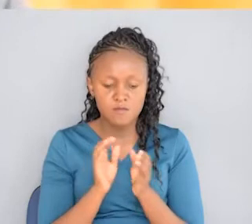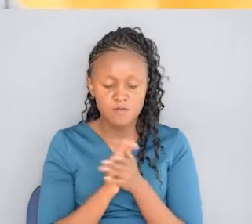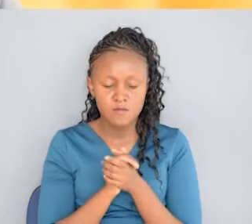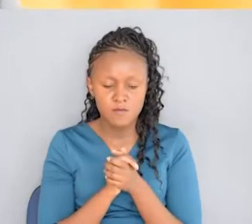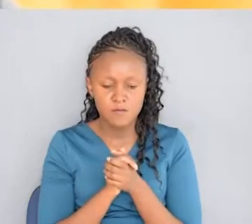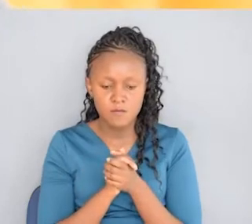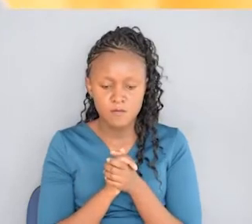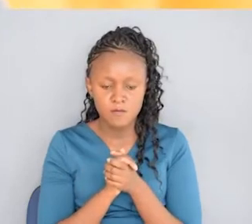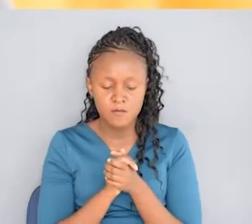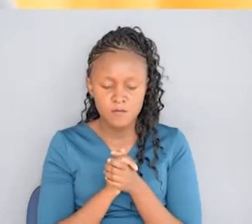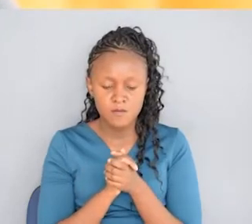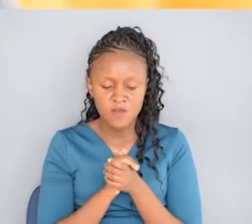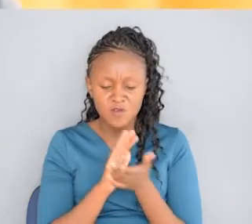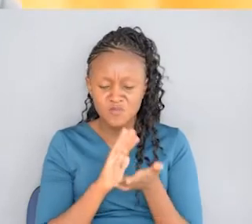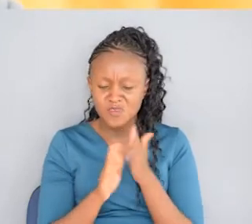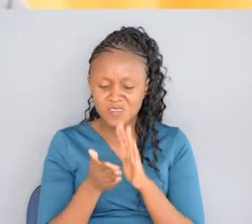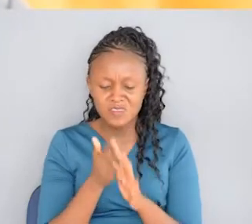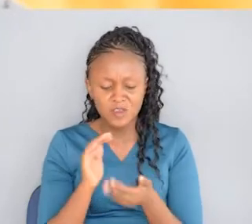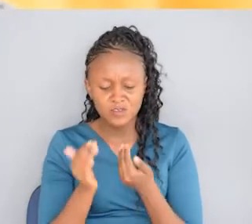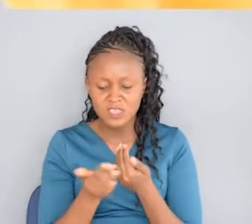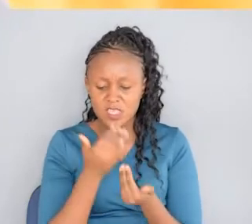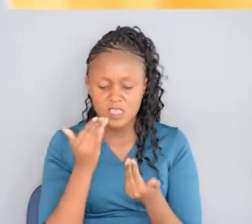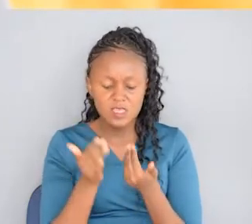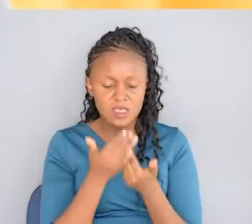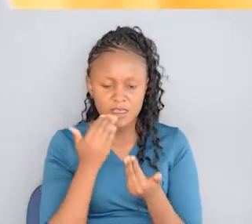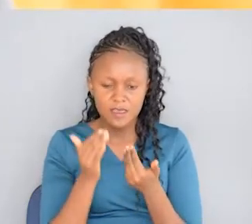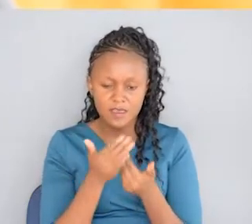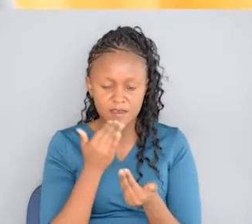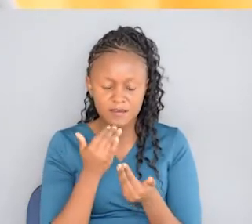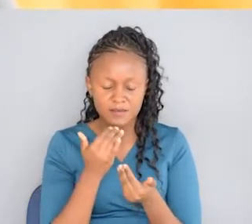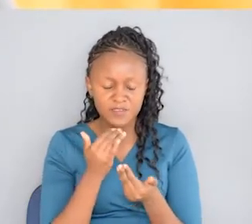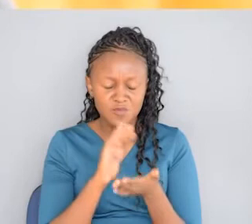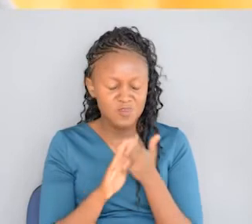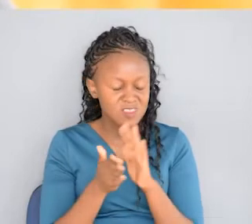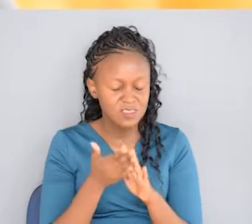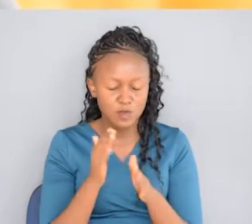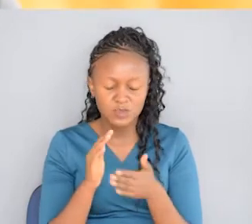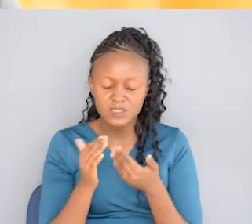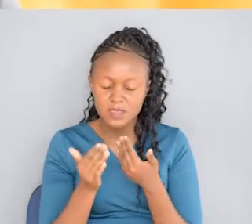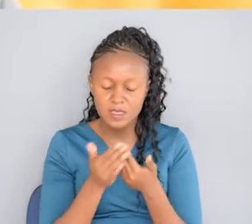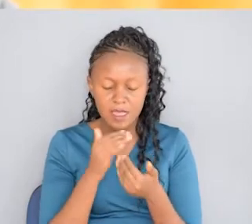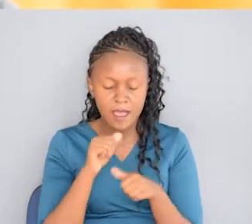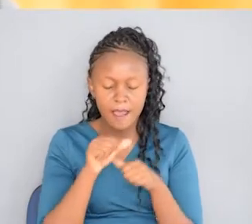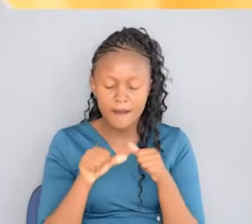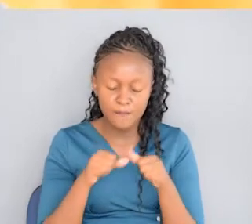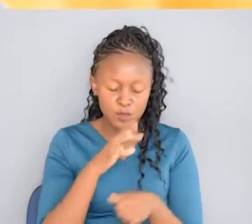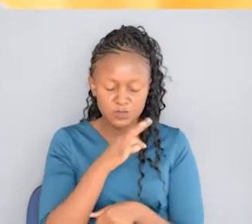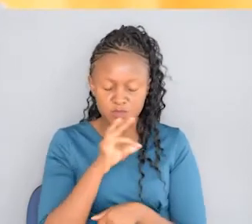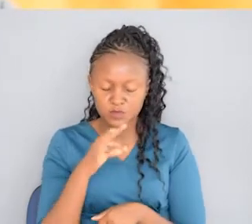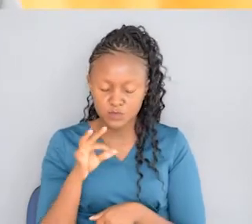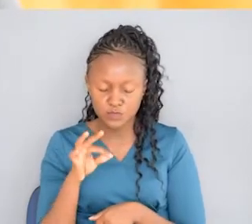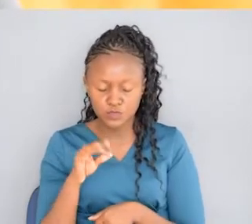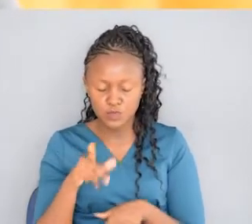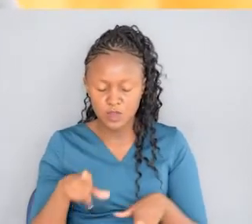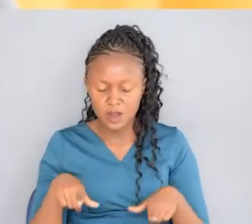without caring how we do things, without caring about our spiritual life and be busy with the things